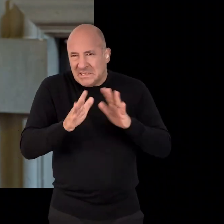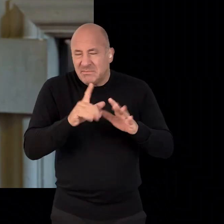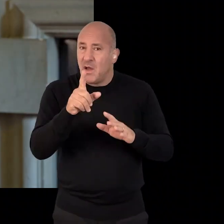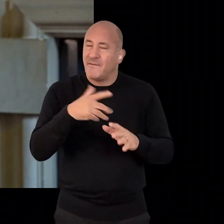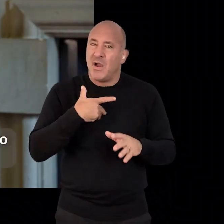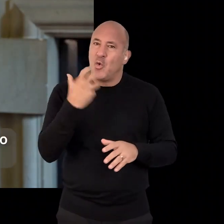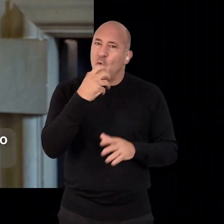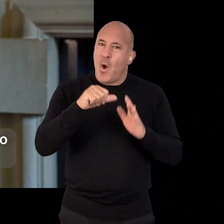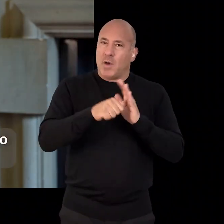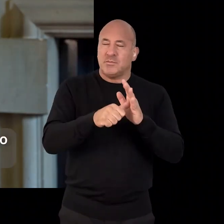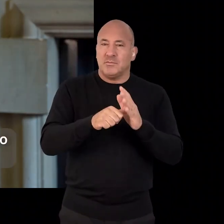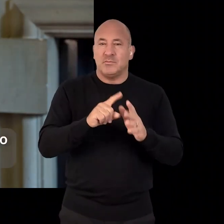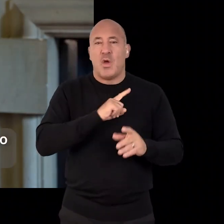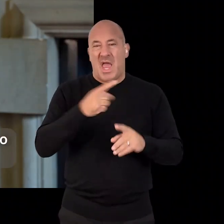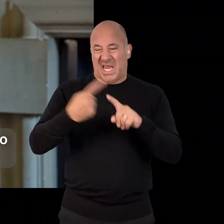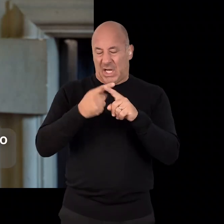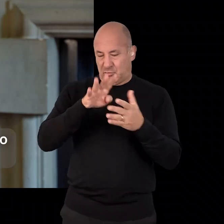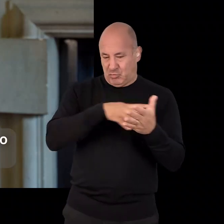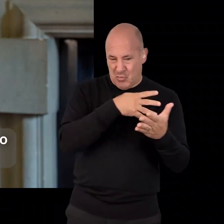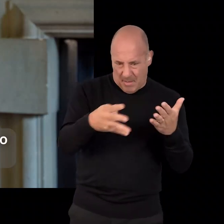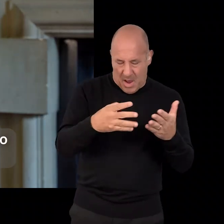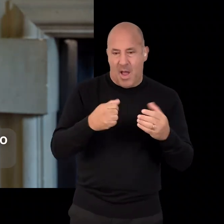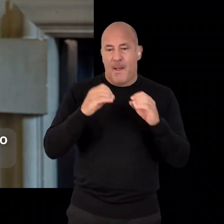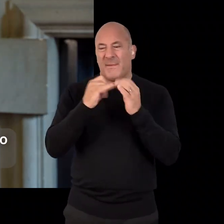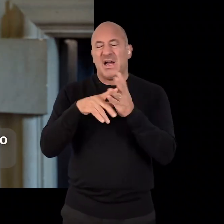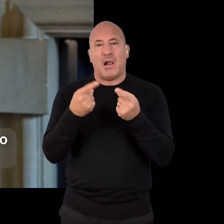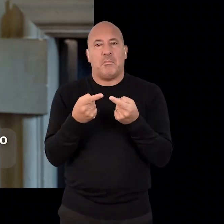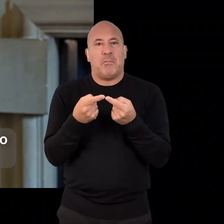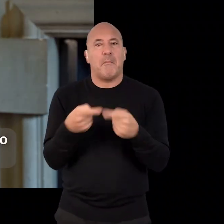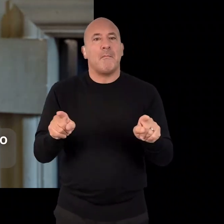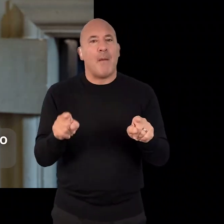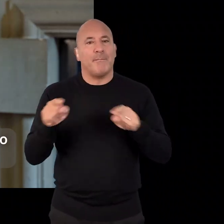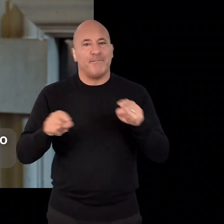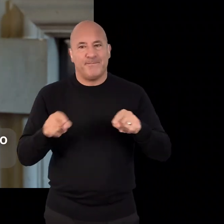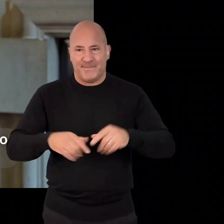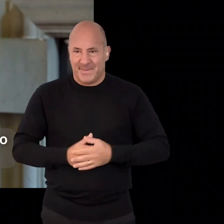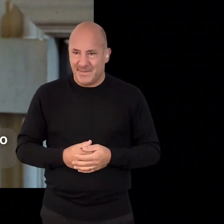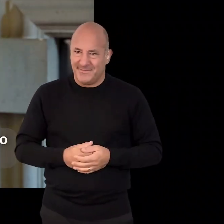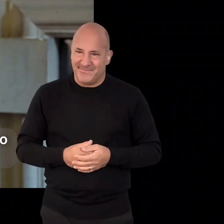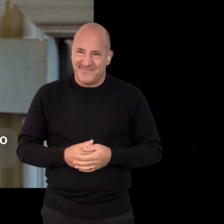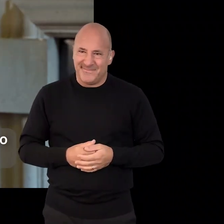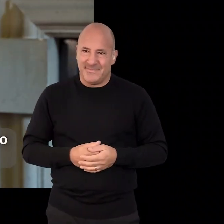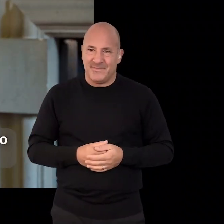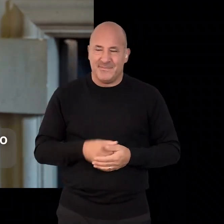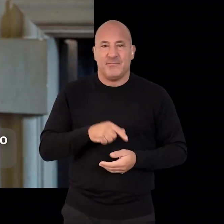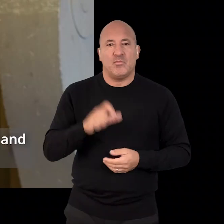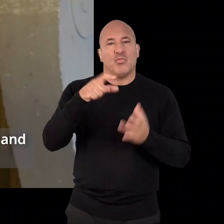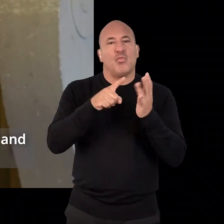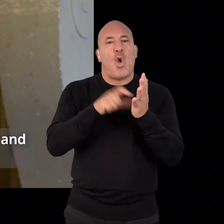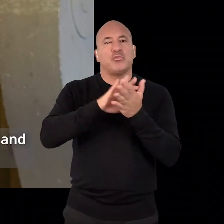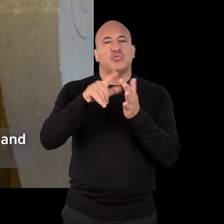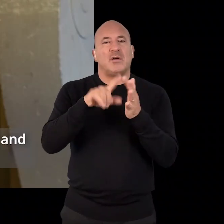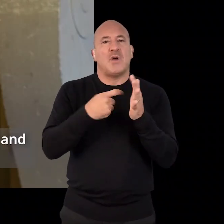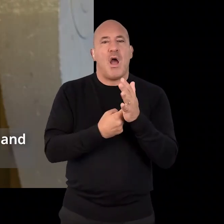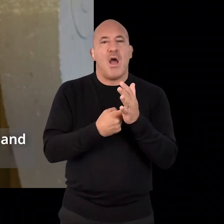BSL, but I find BSL challenging because the grammar is so different to our grammar. In